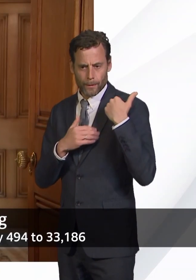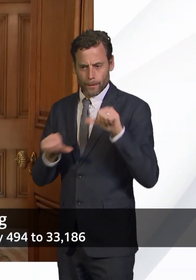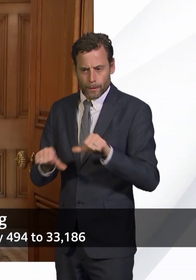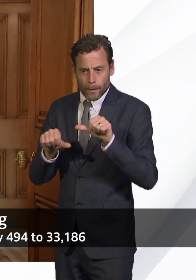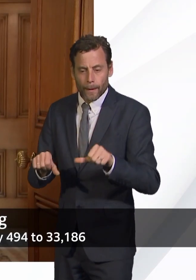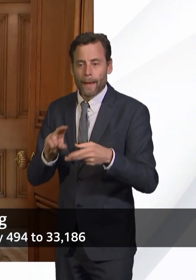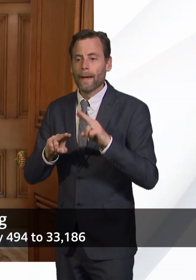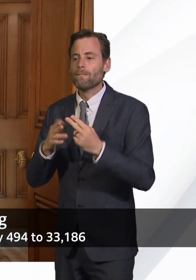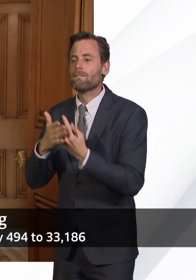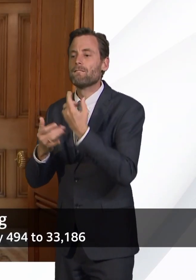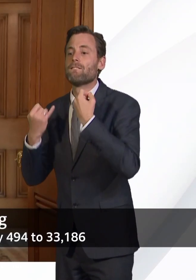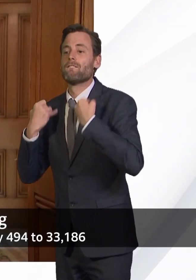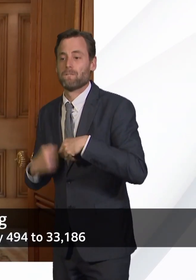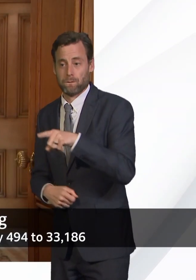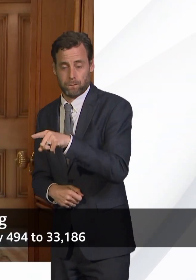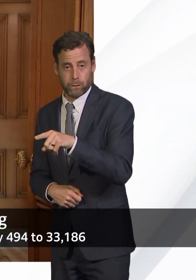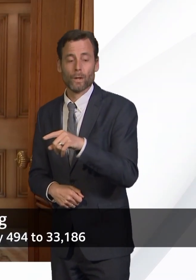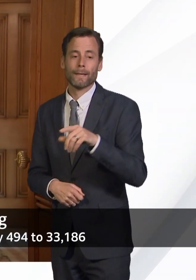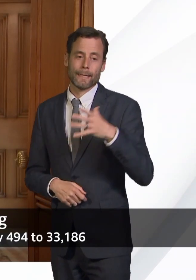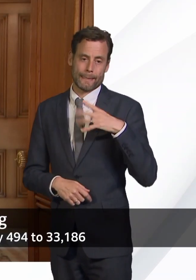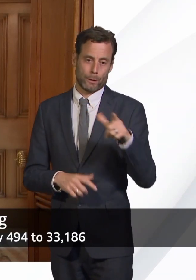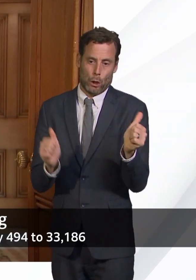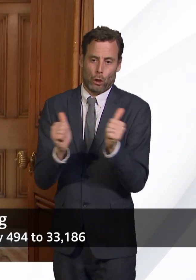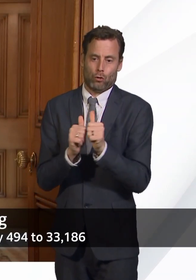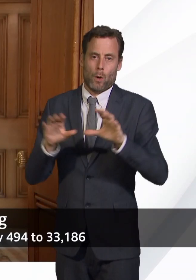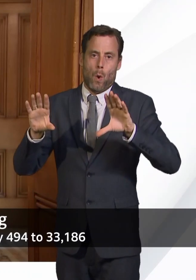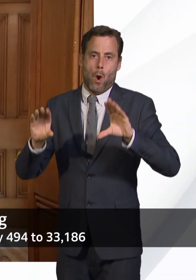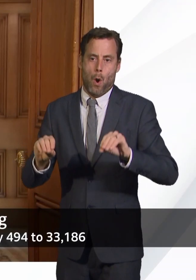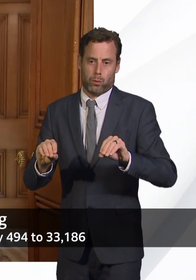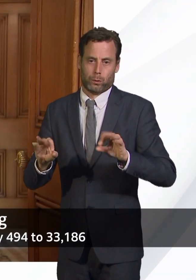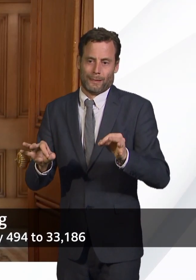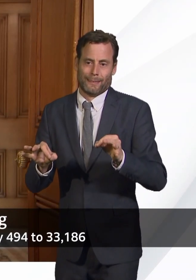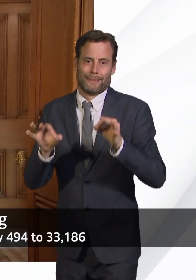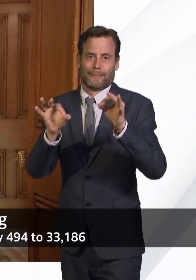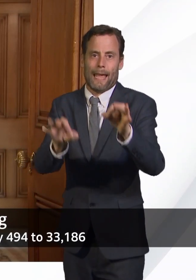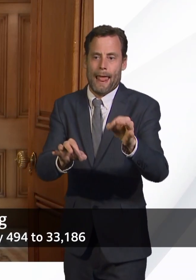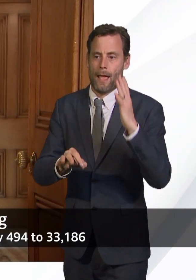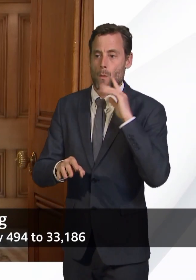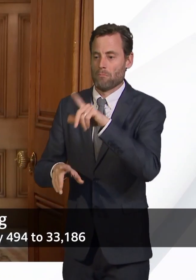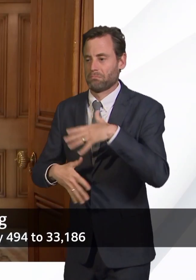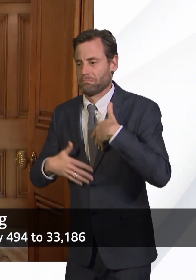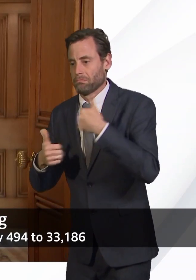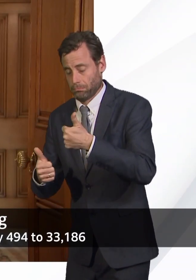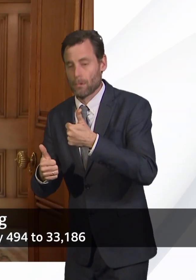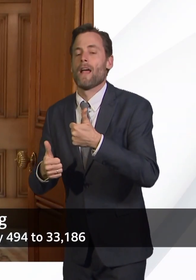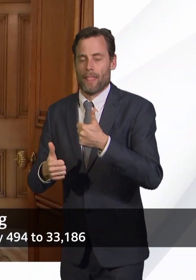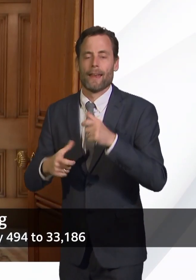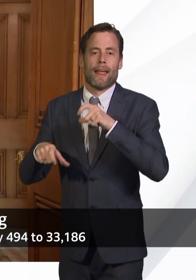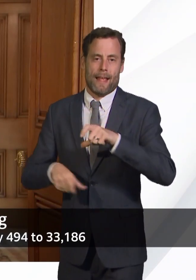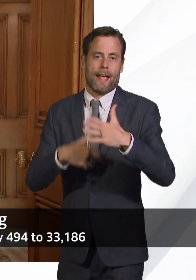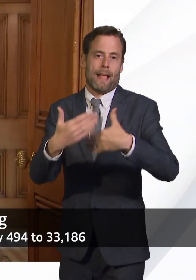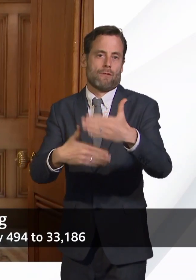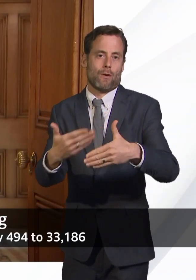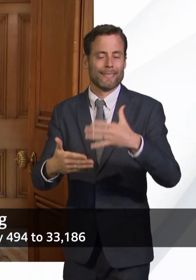individuals concerned. That's been happening across the country in recent weeks, and it will need to continue. We would